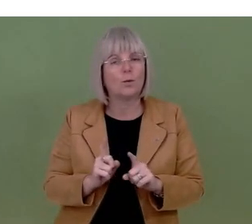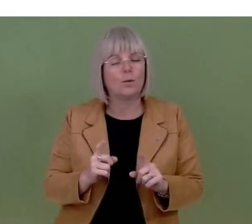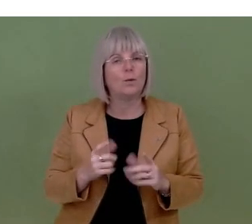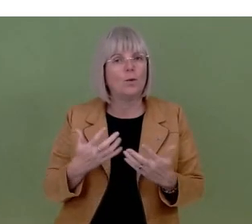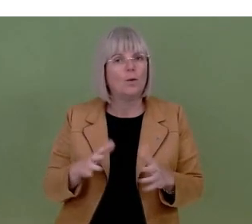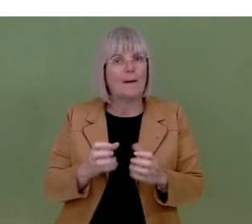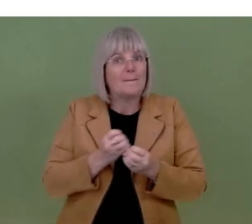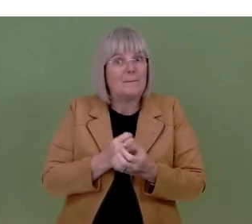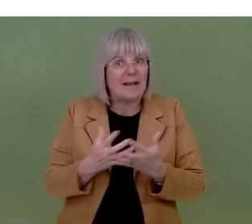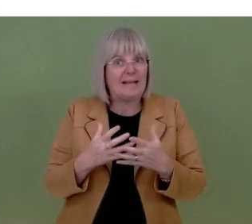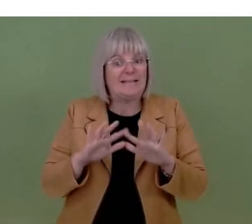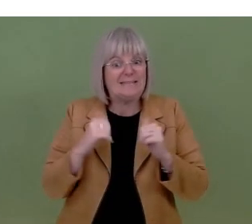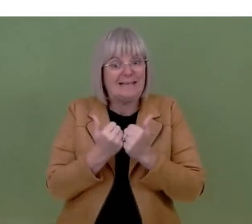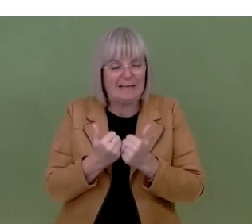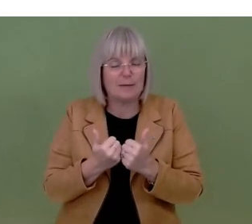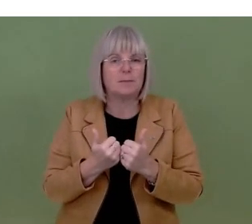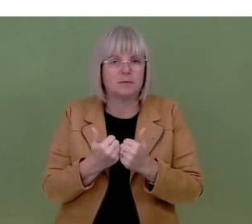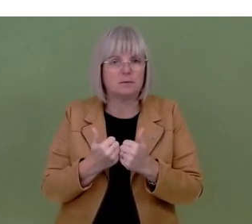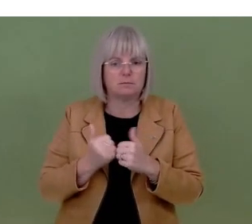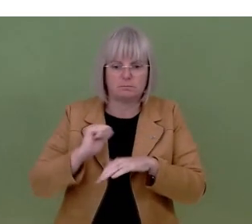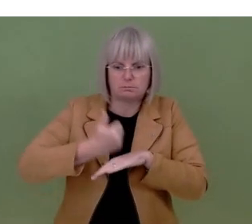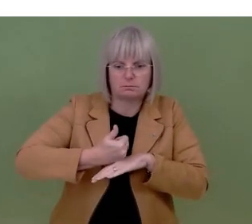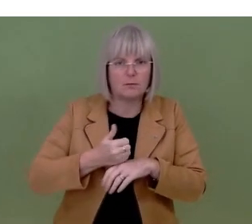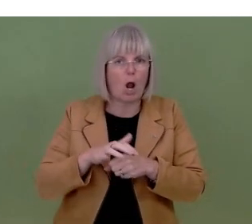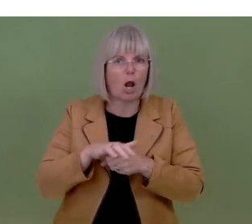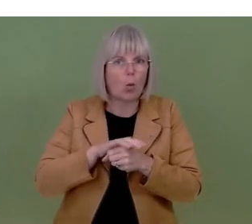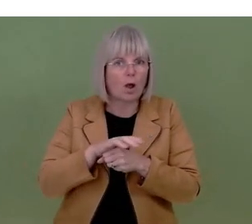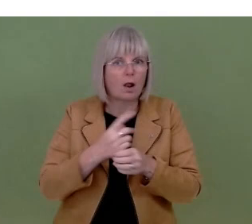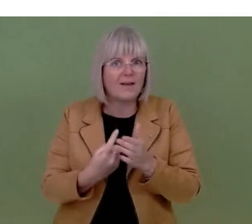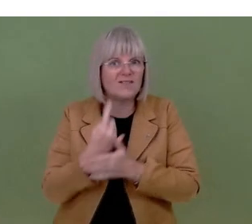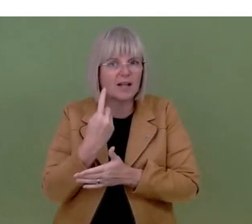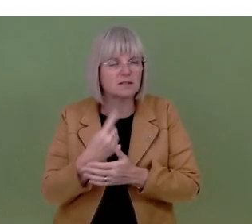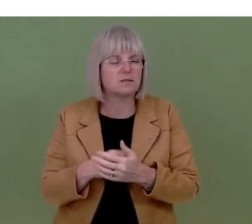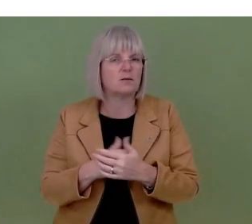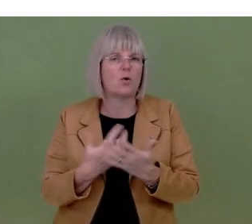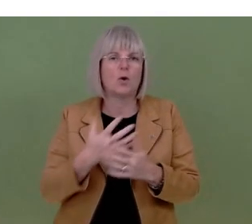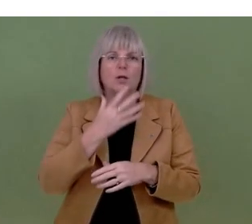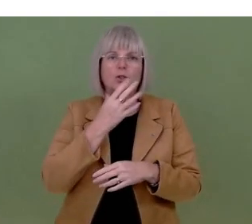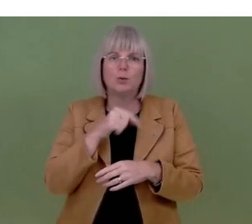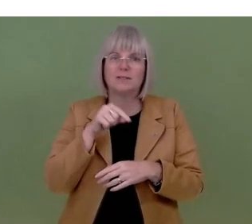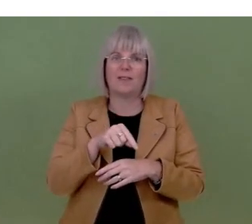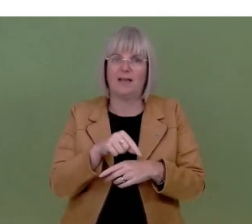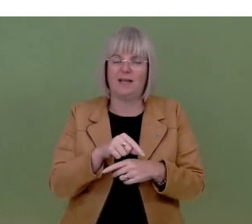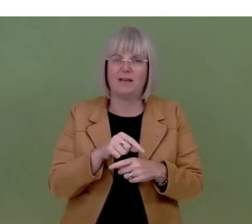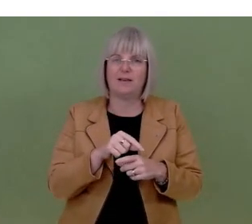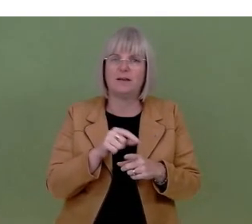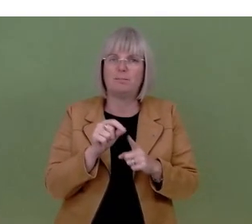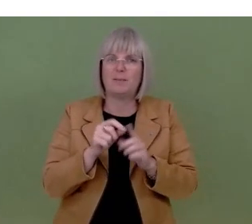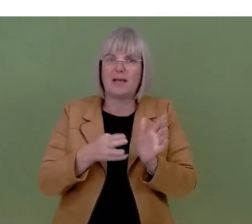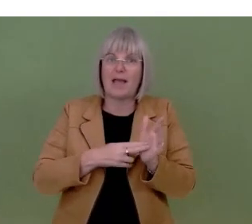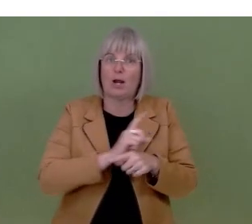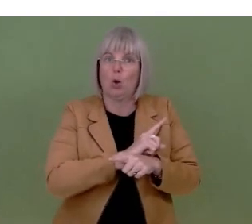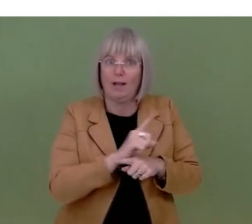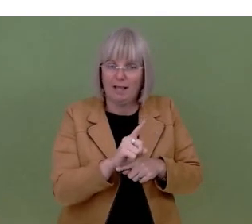potential of Psychological Professions Week locally and run local events, or used the Psychological Professions Week to